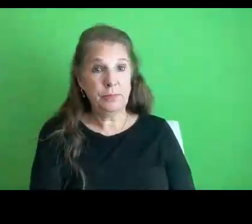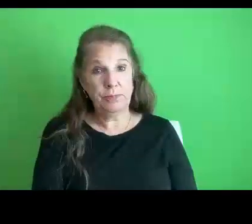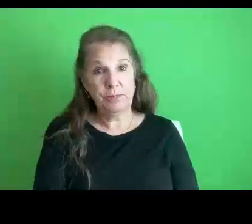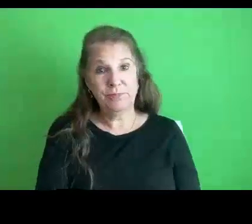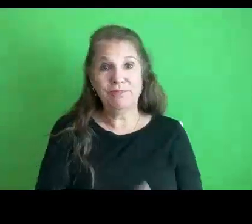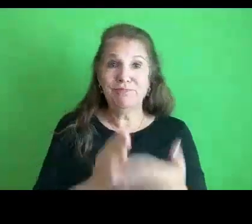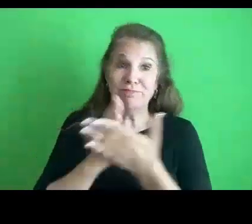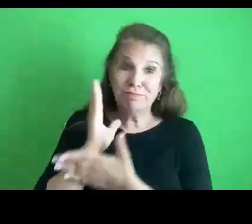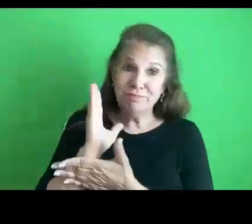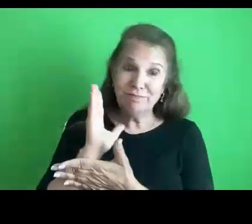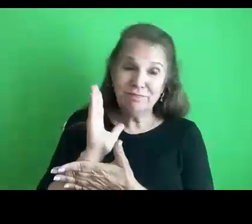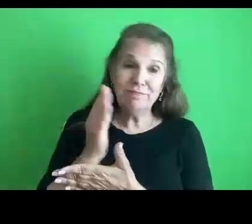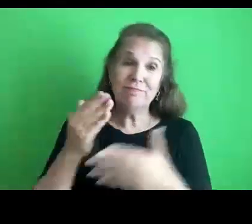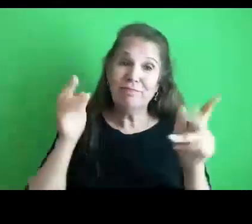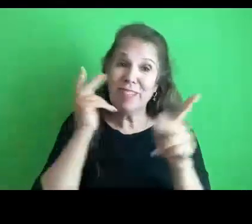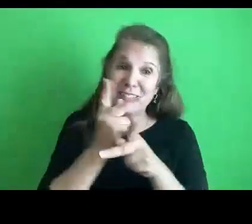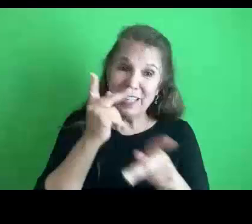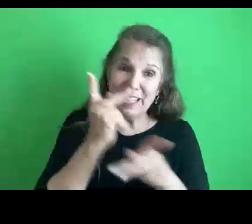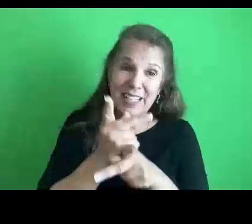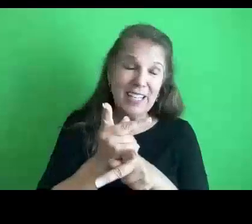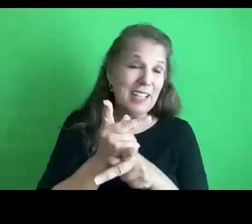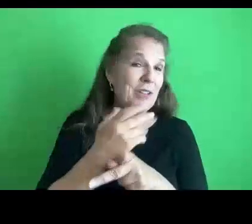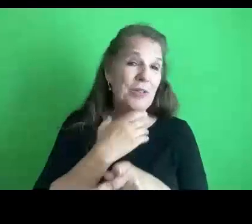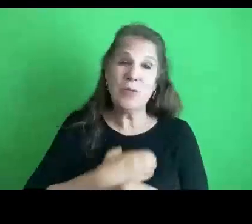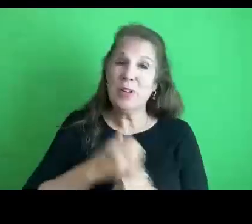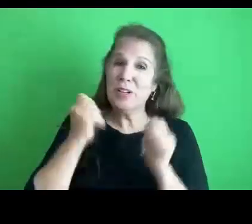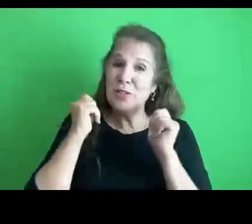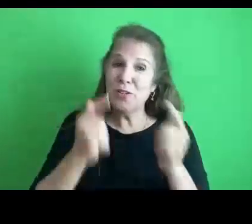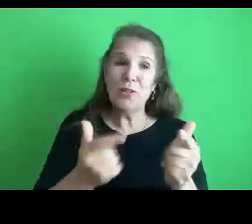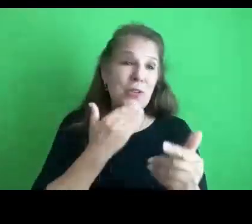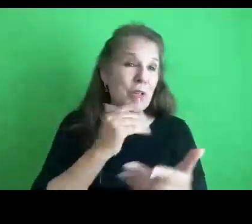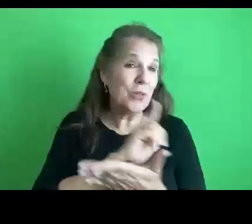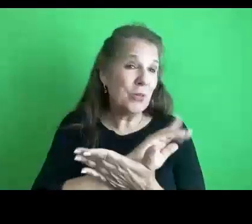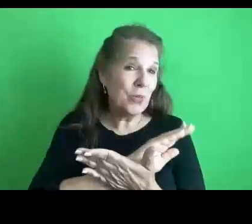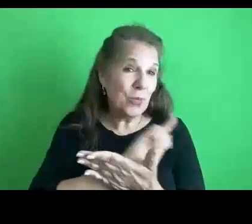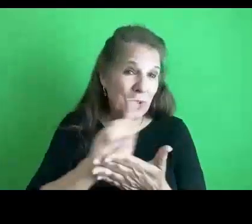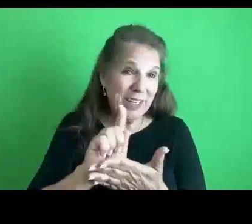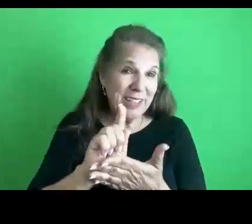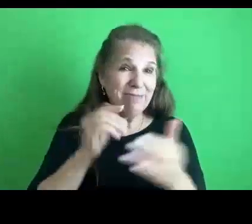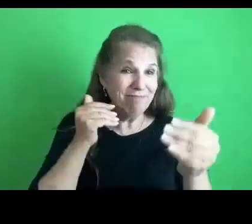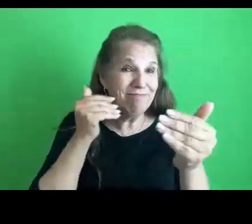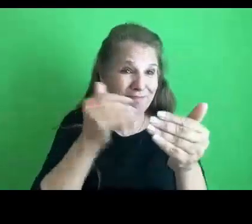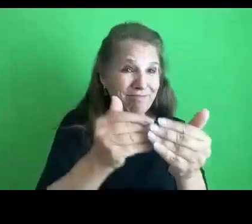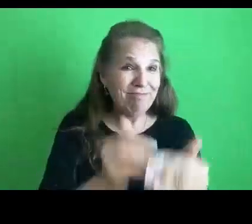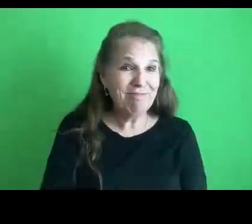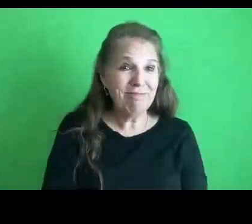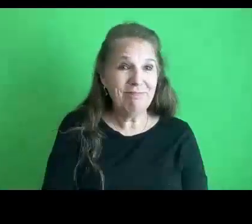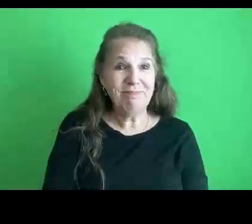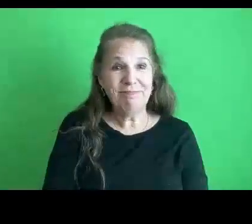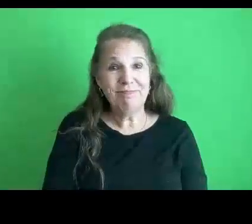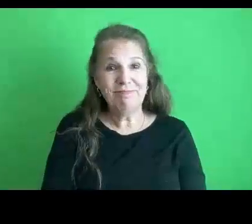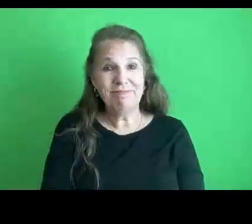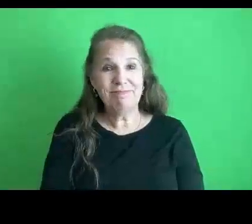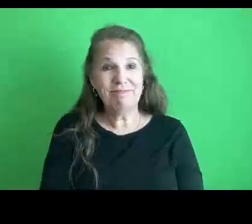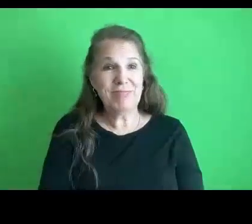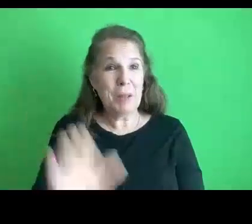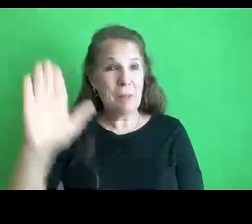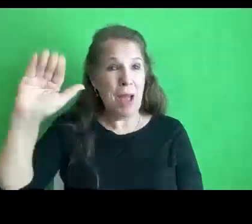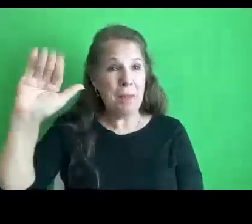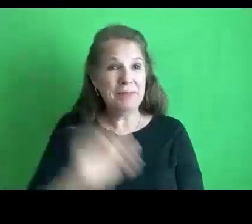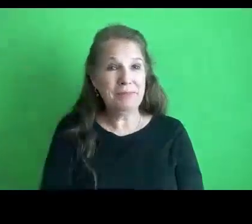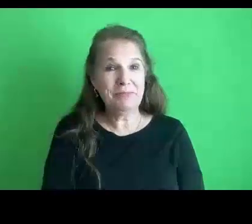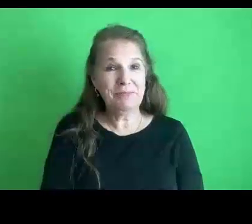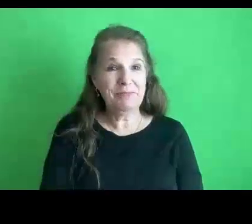All right. Take care, and wish everybody a good week upcoming. Bye now.